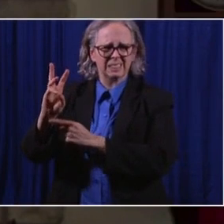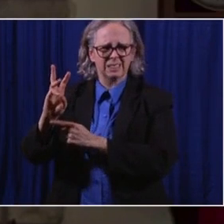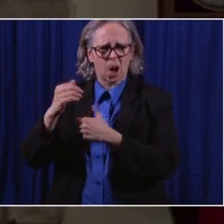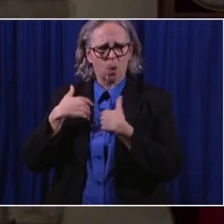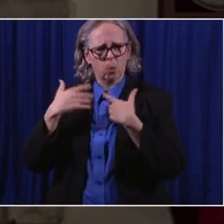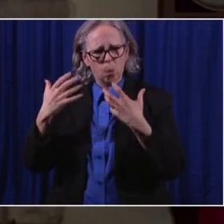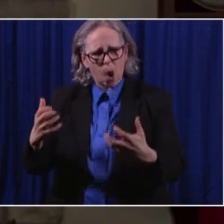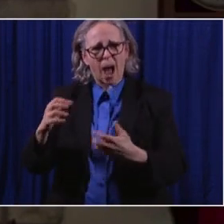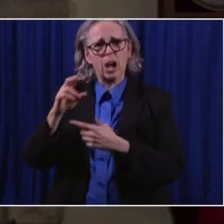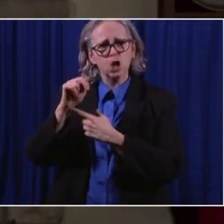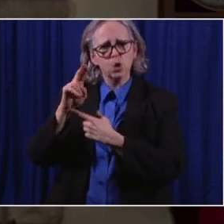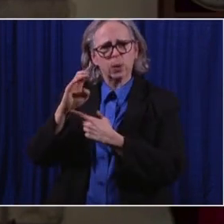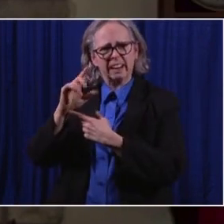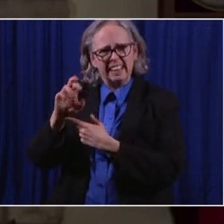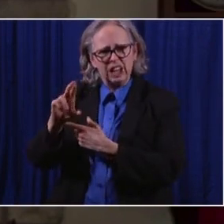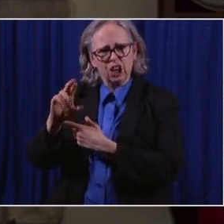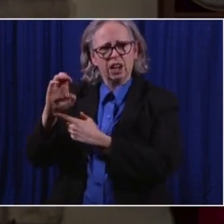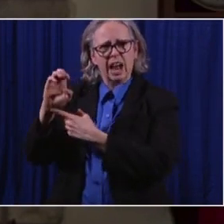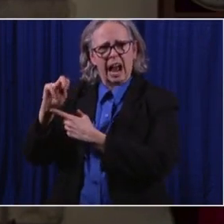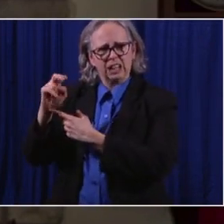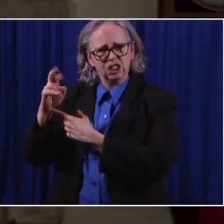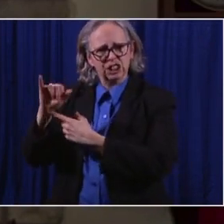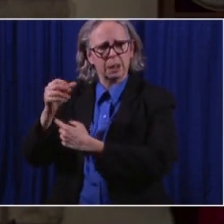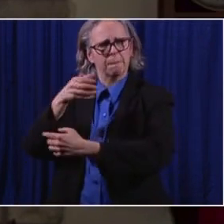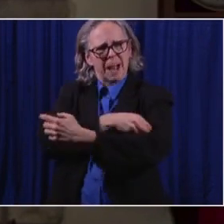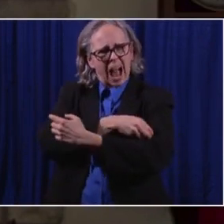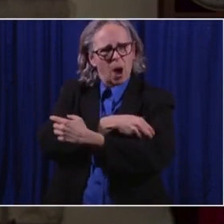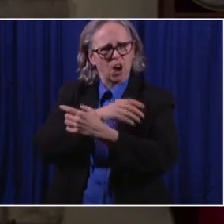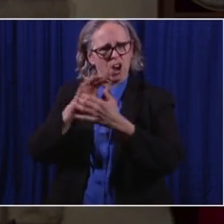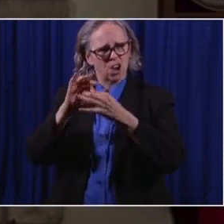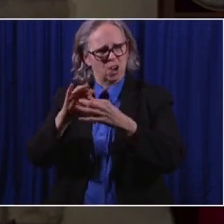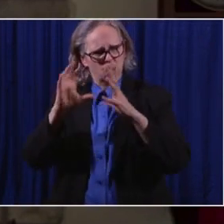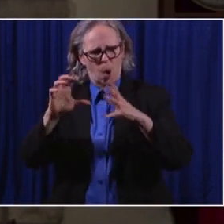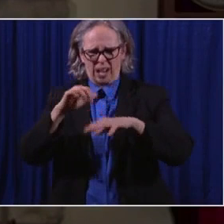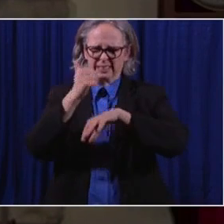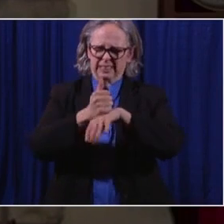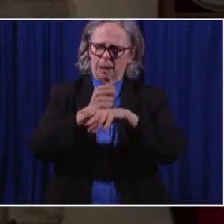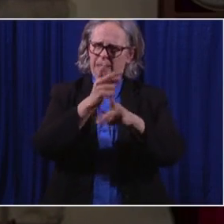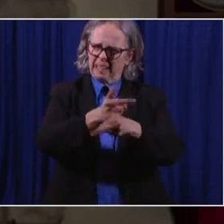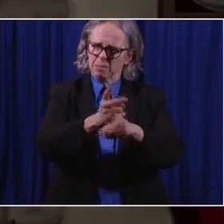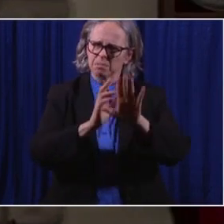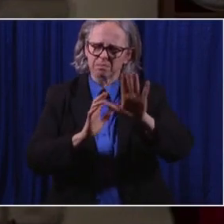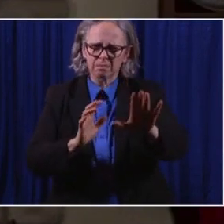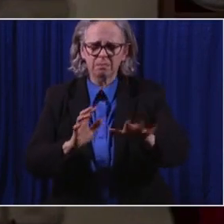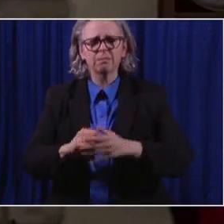that they're important. You're talking about, an independent expenditure